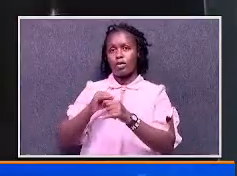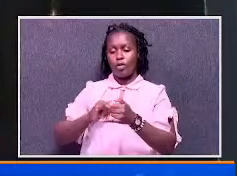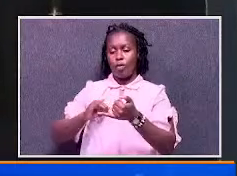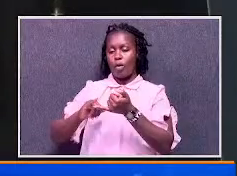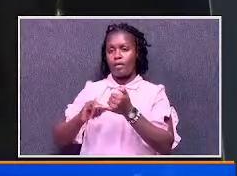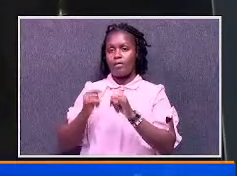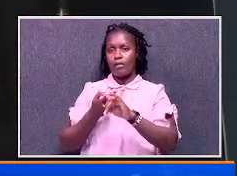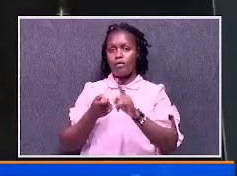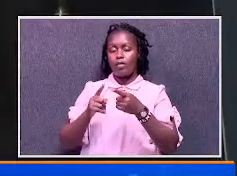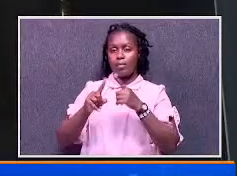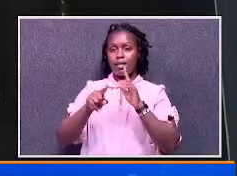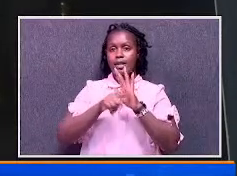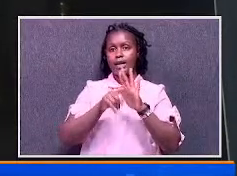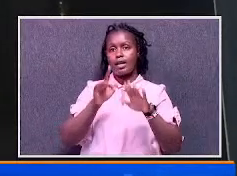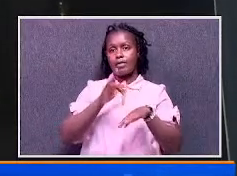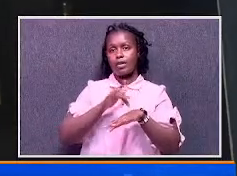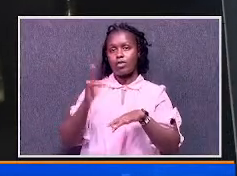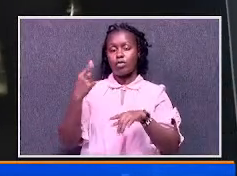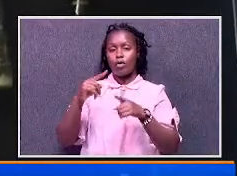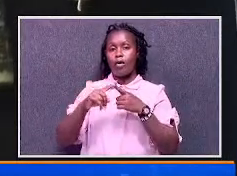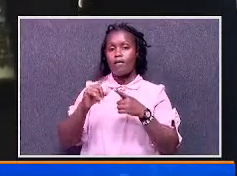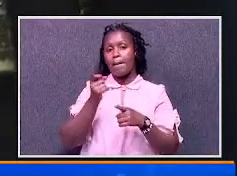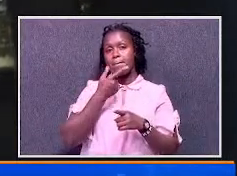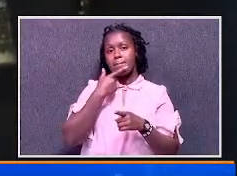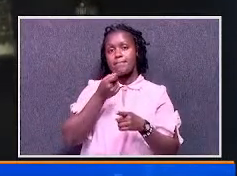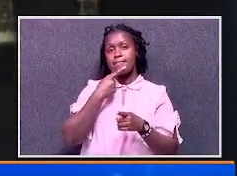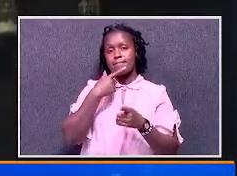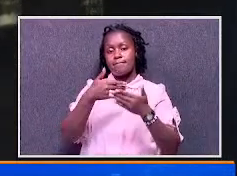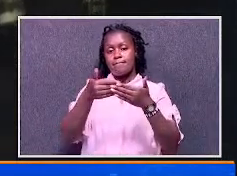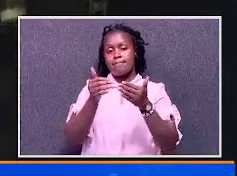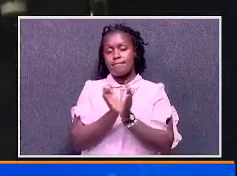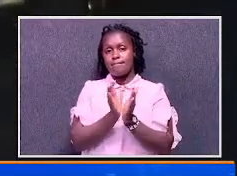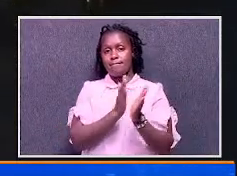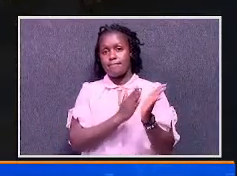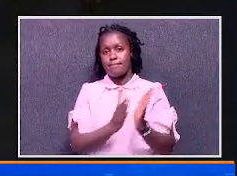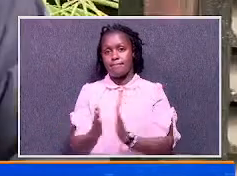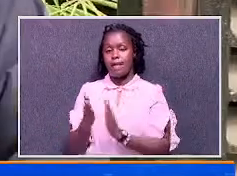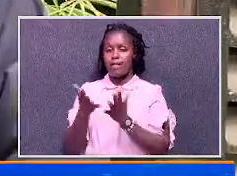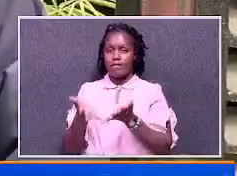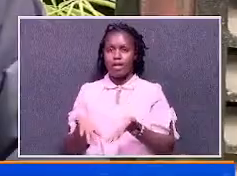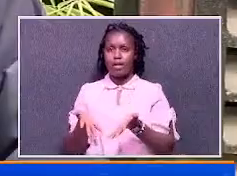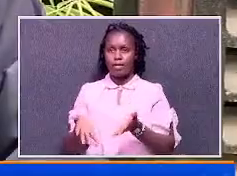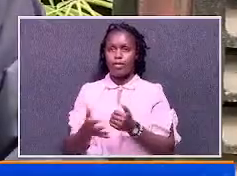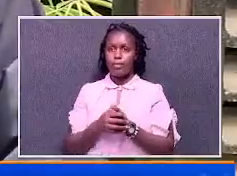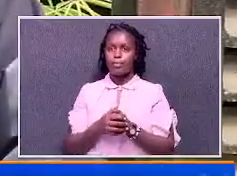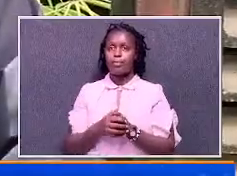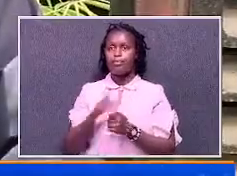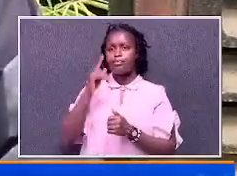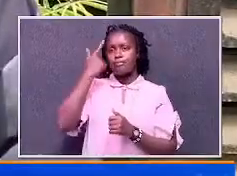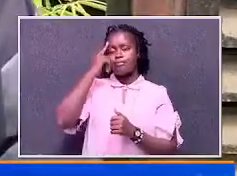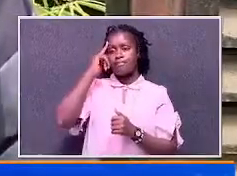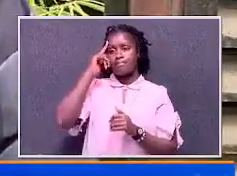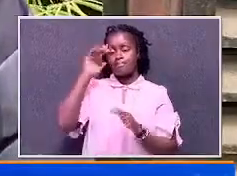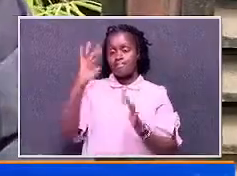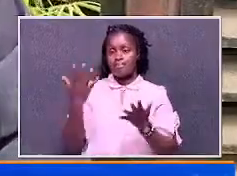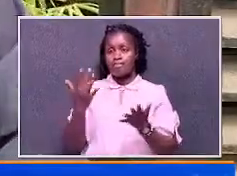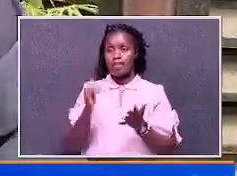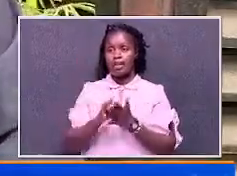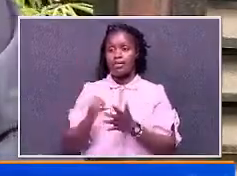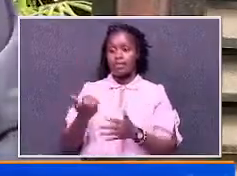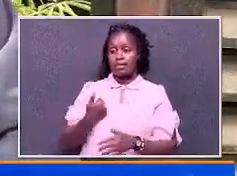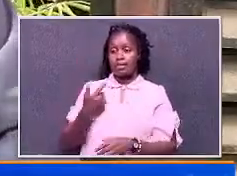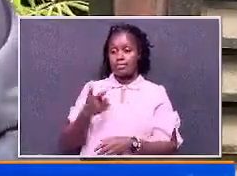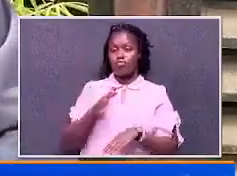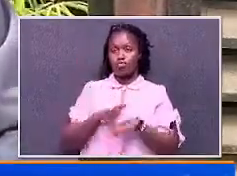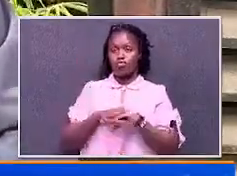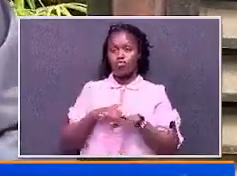wife from the negative effects of female contraceptive options available in the market. I thought, this lady has been so